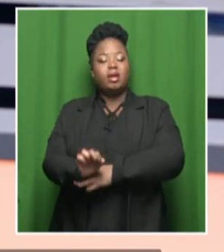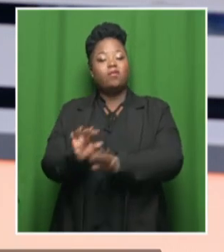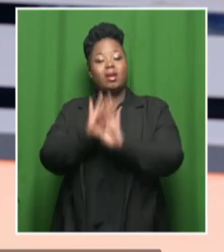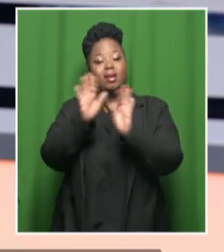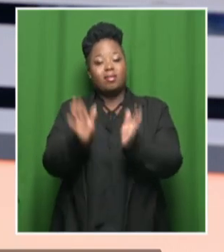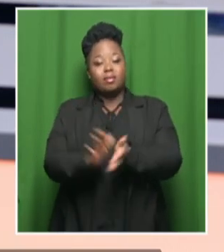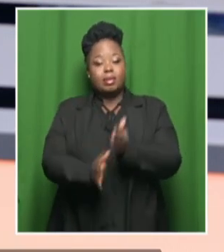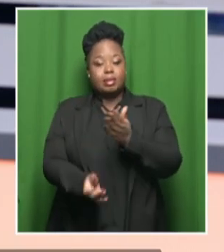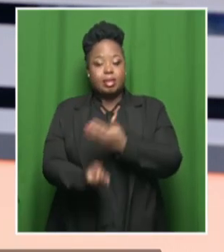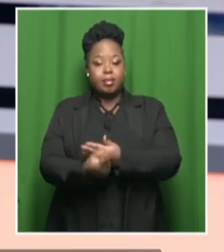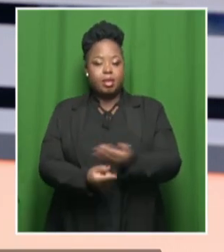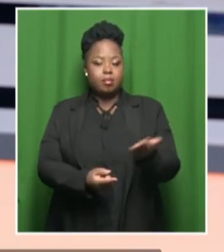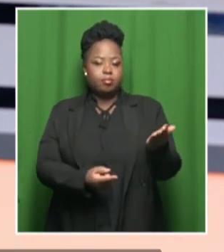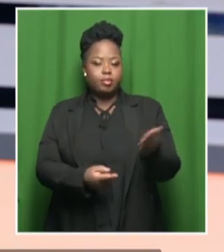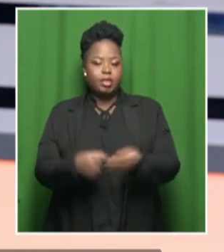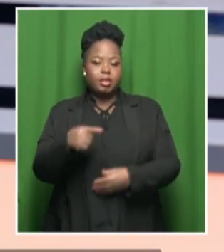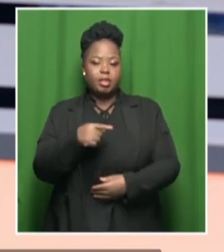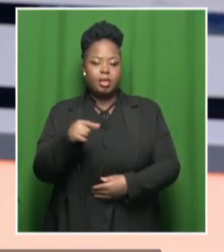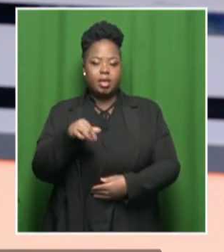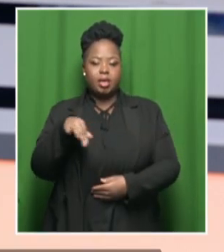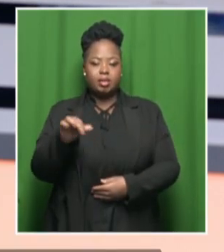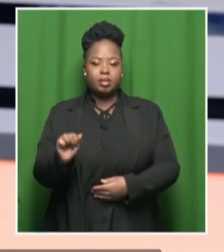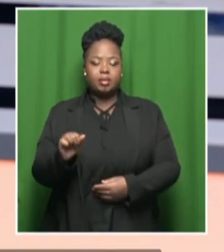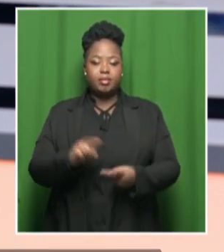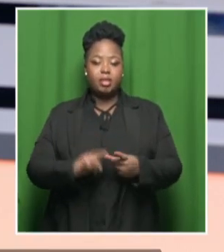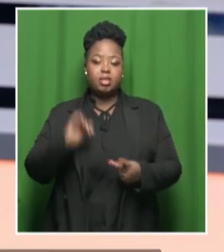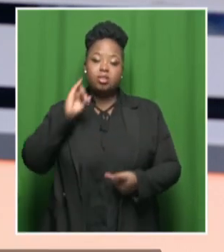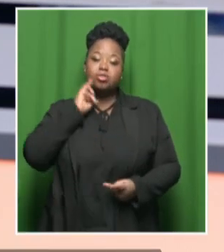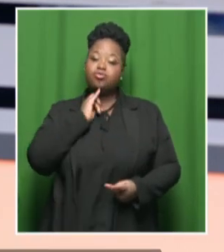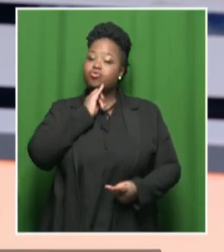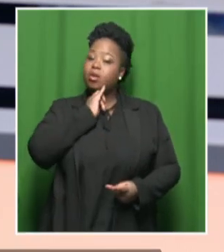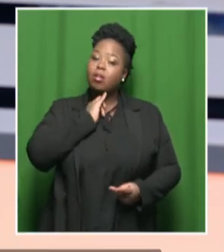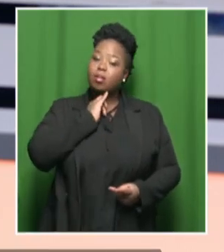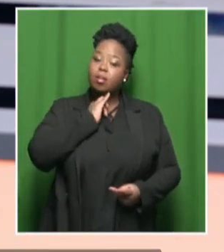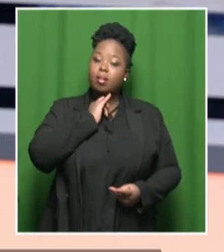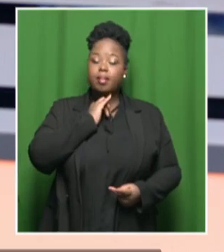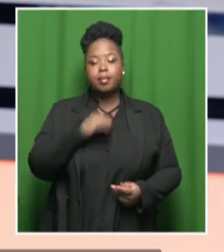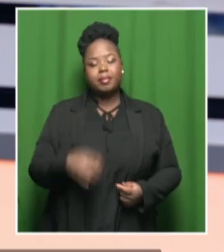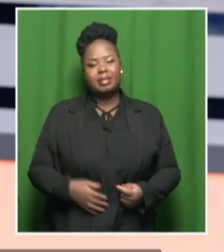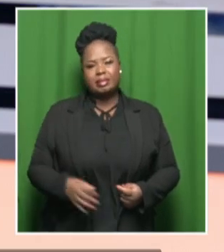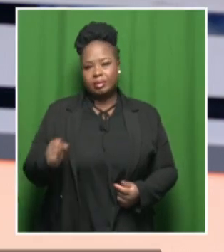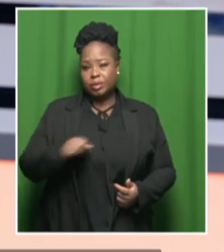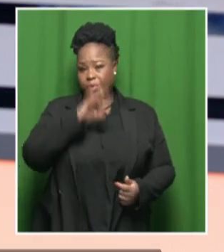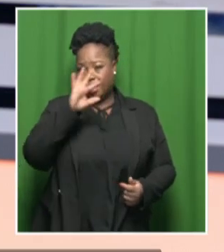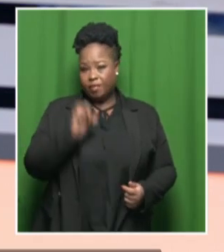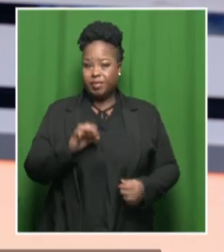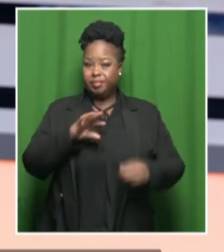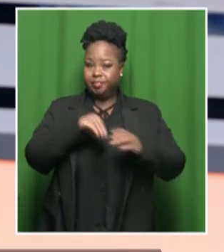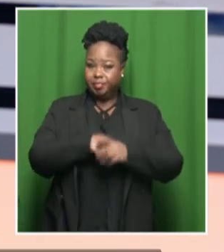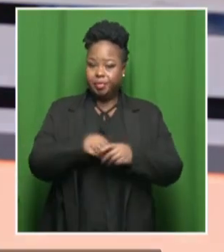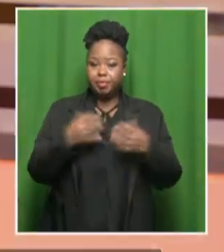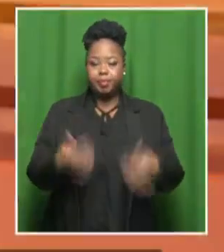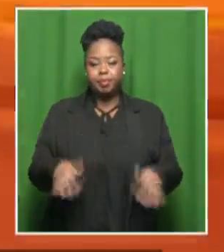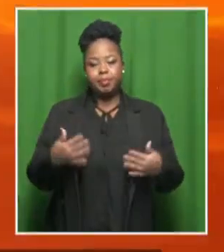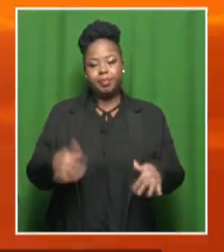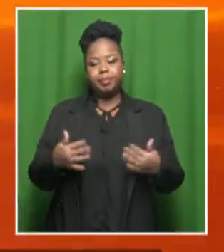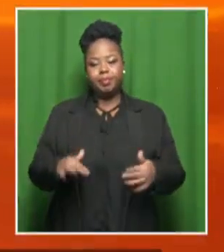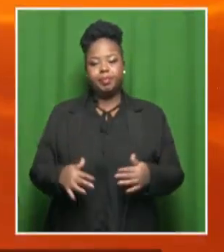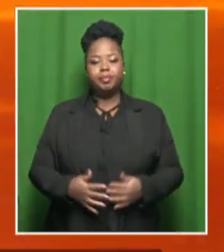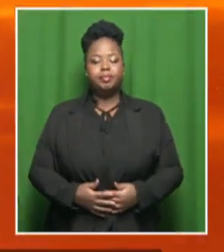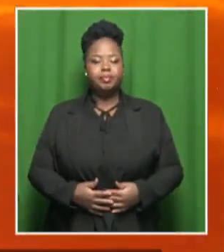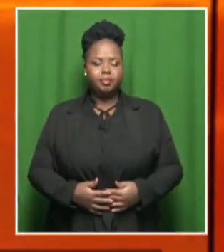happening in Gaza and Israel, and South Africa having a very big role in this and